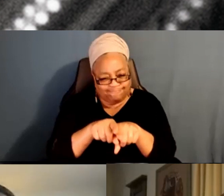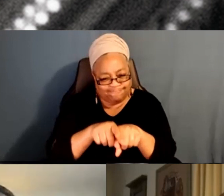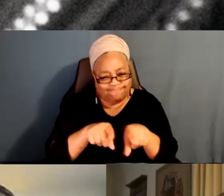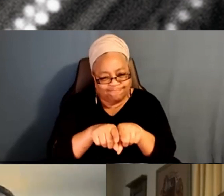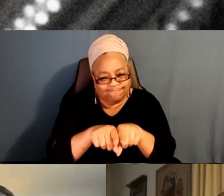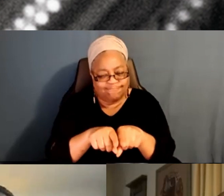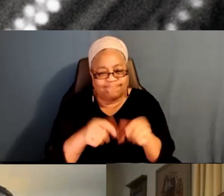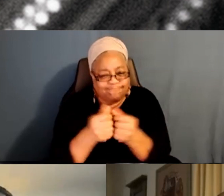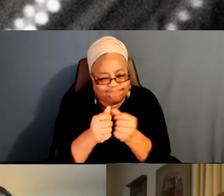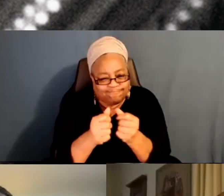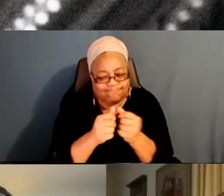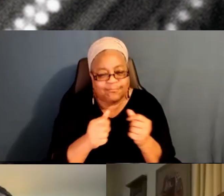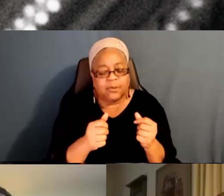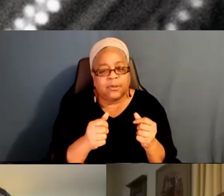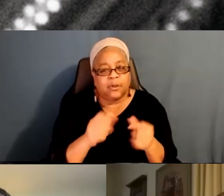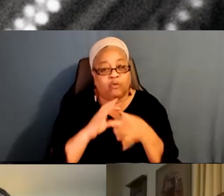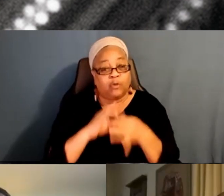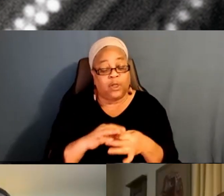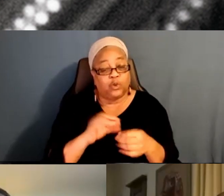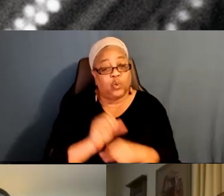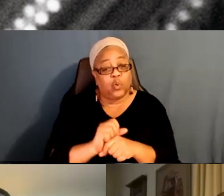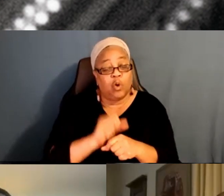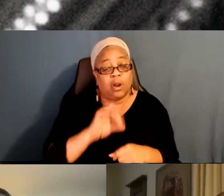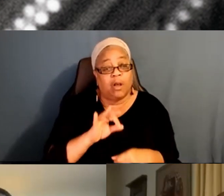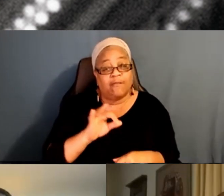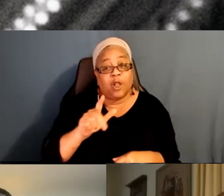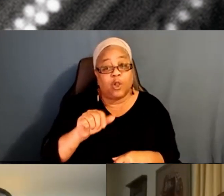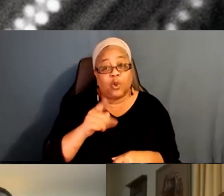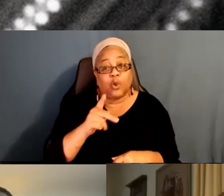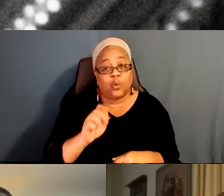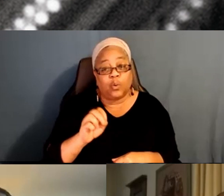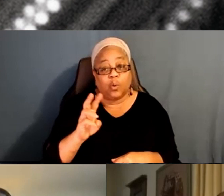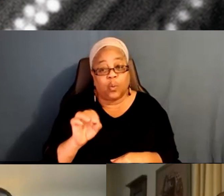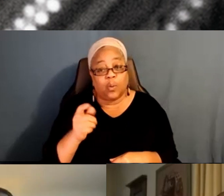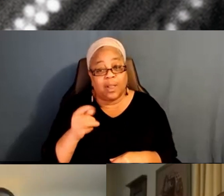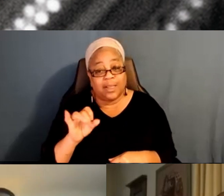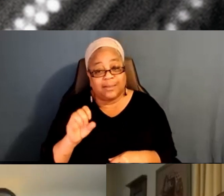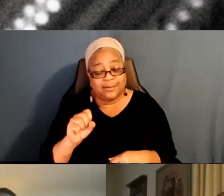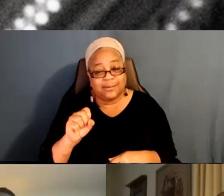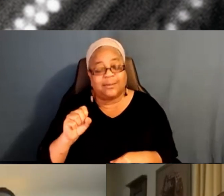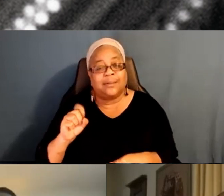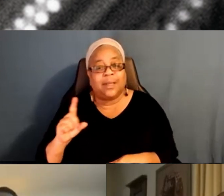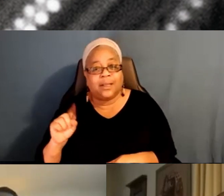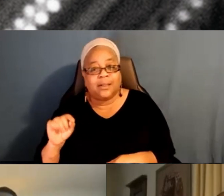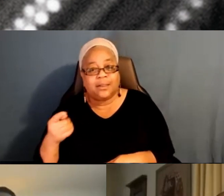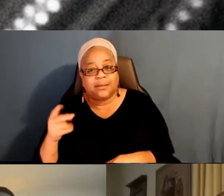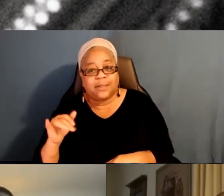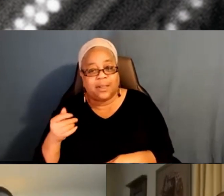work of Luke Willis Thompson and his auto-portrait of Diamond Reynolds,